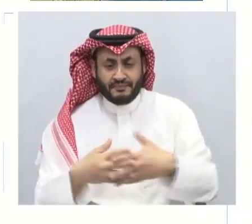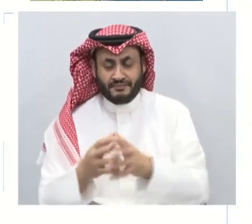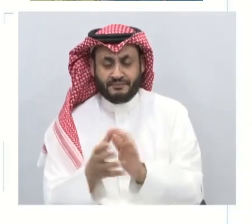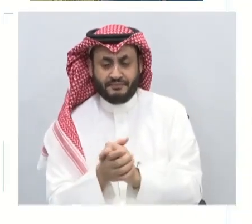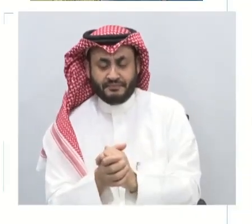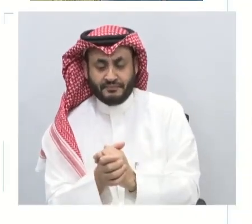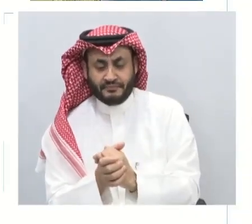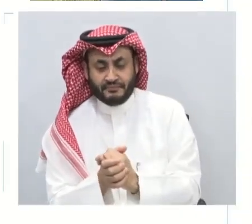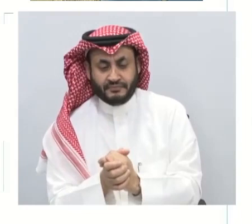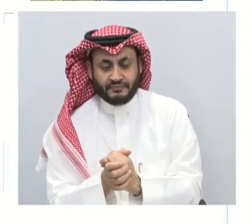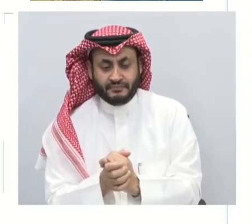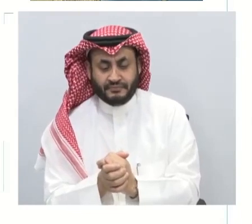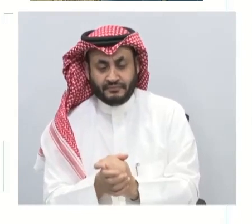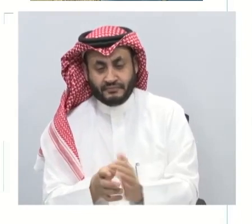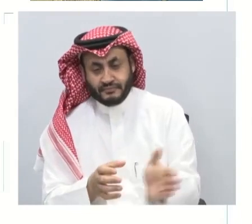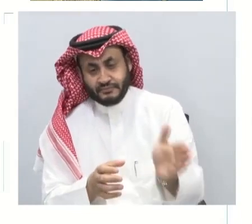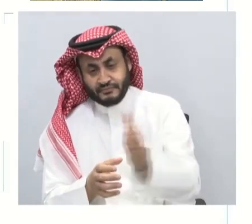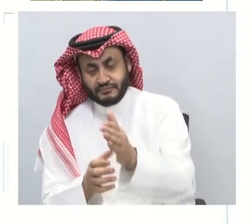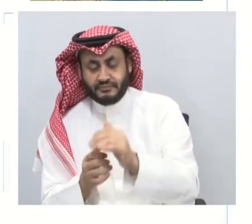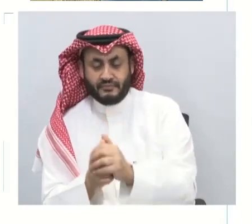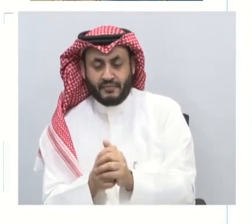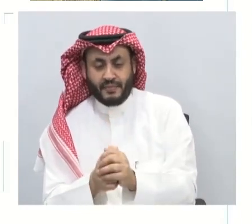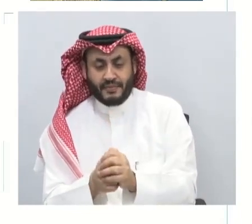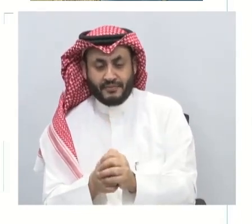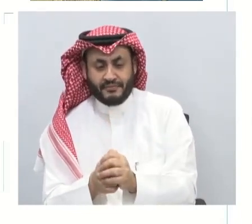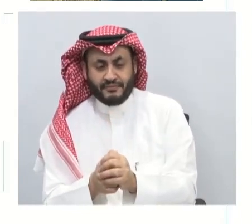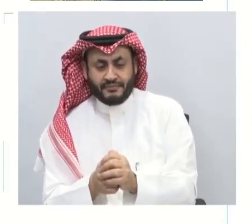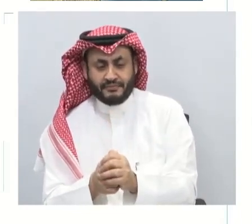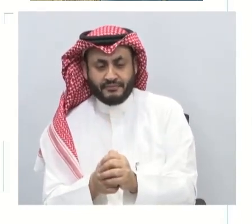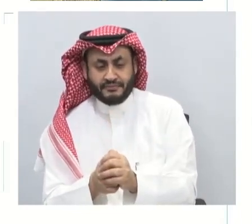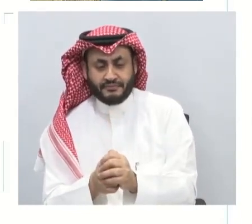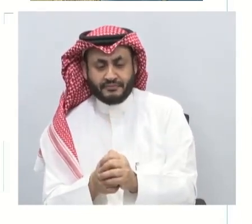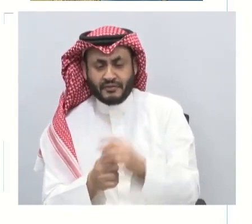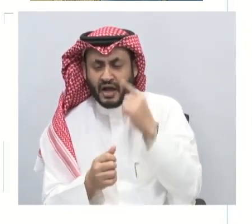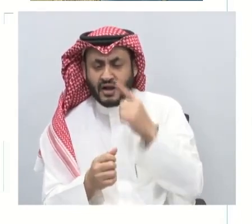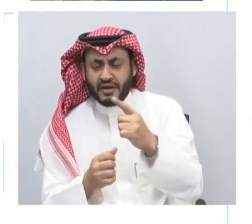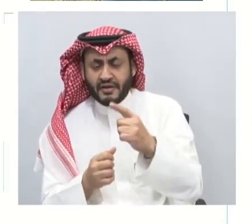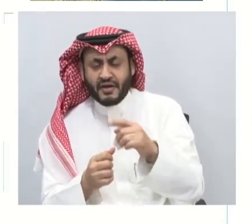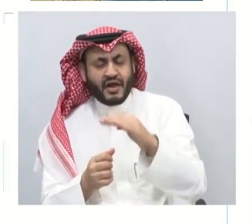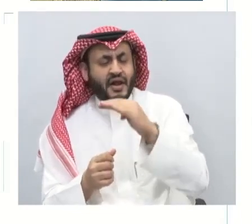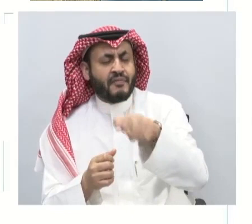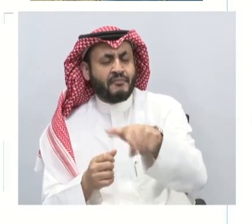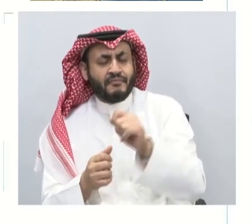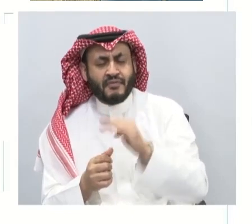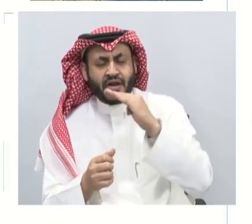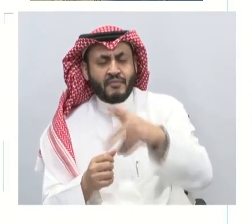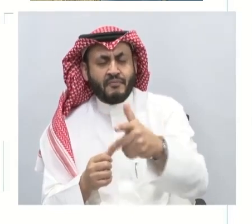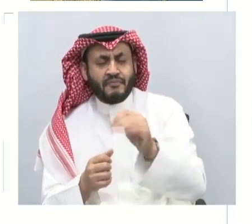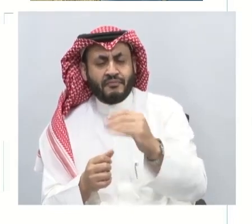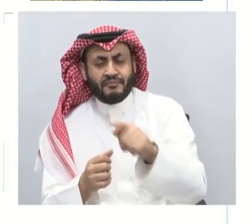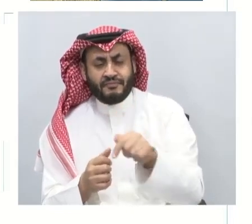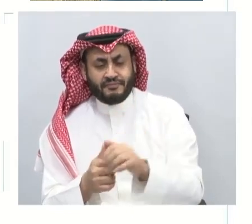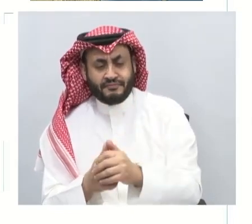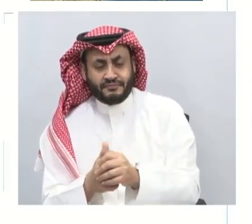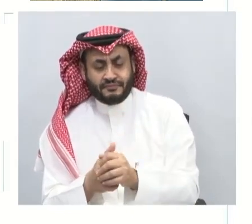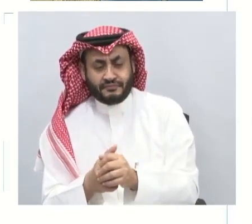Okay, now before we listen again, let's try to find an answer for this question. Could the